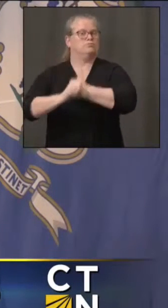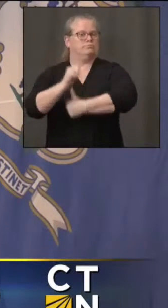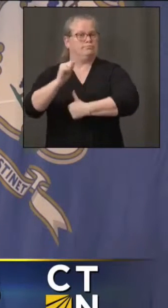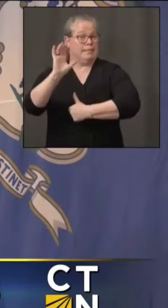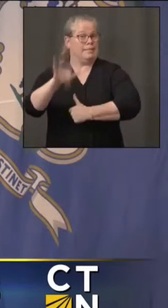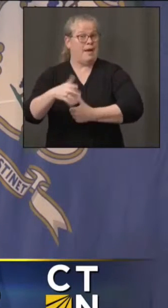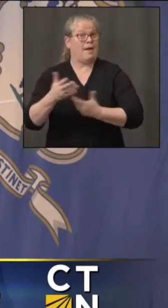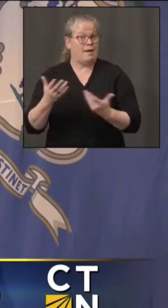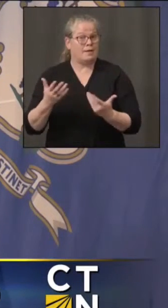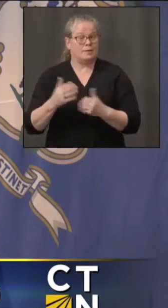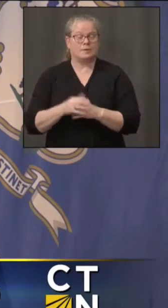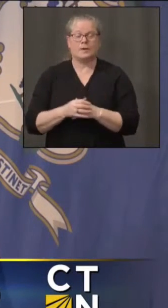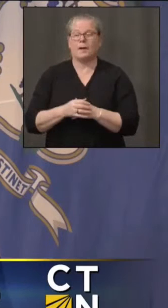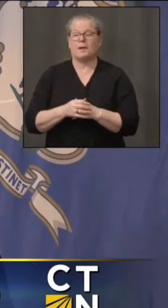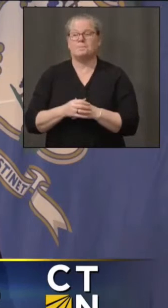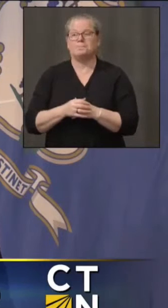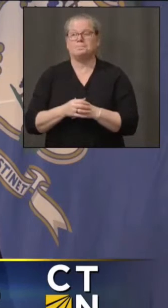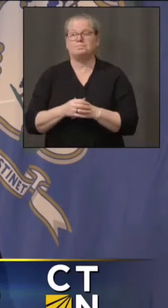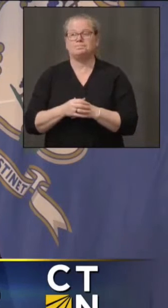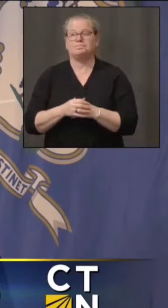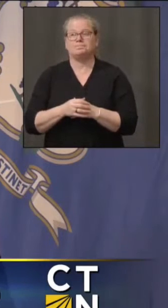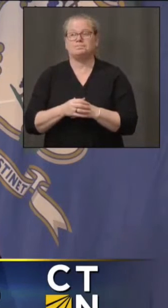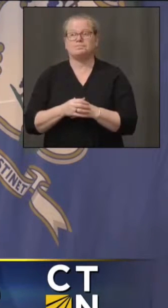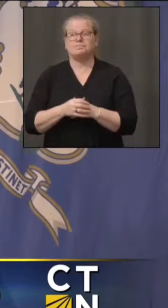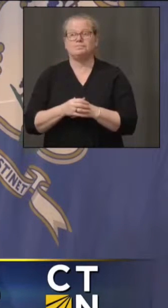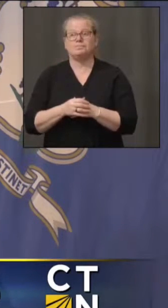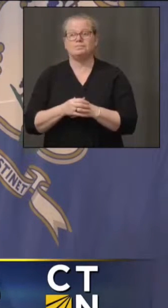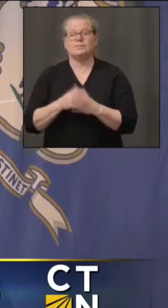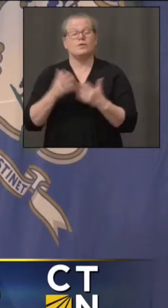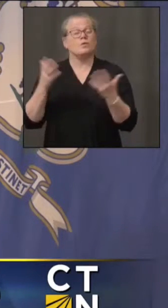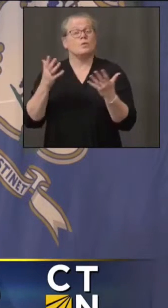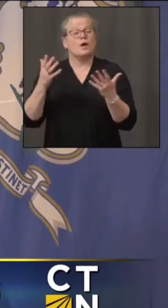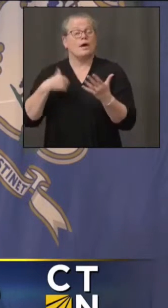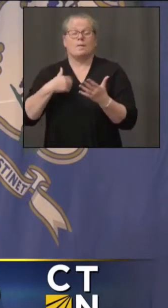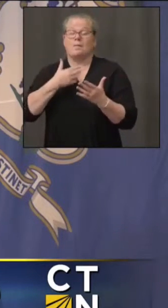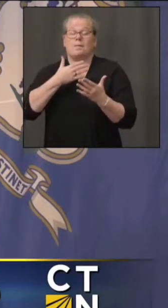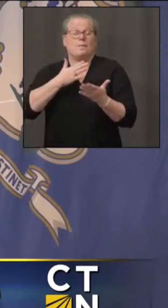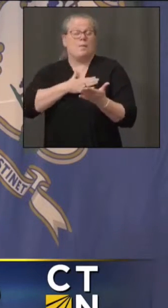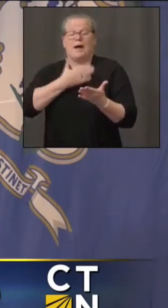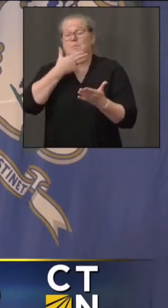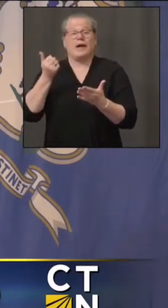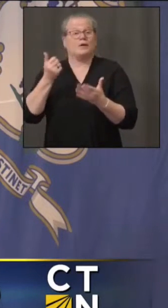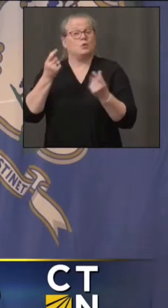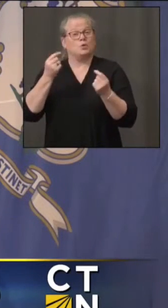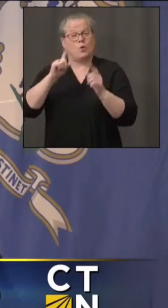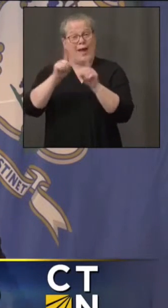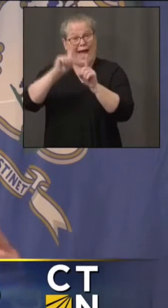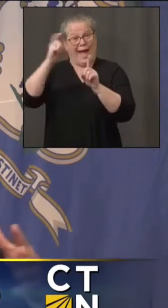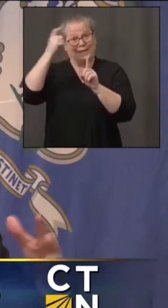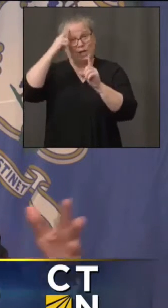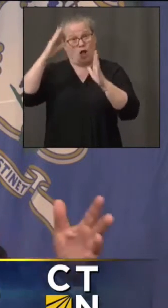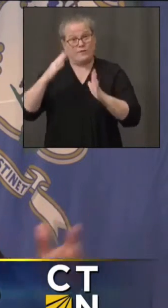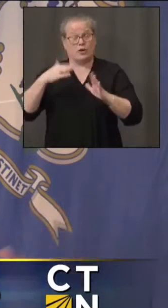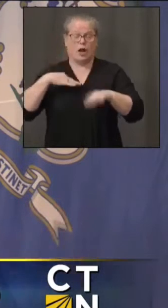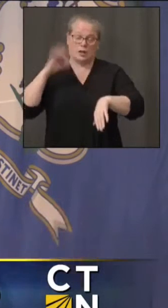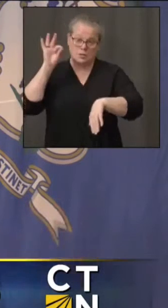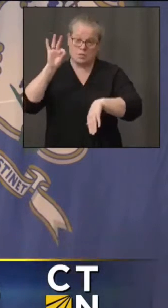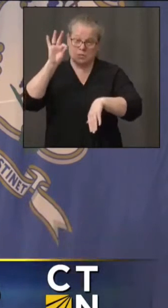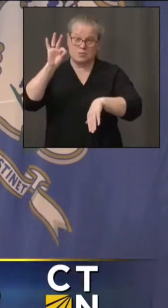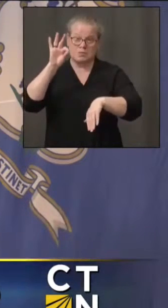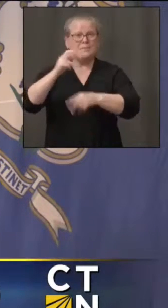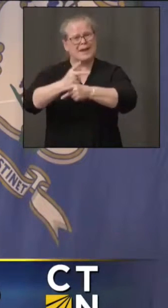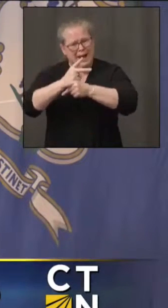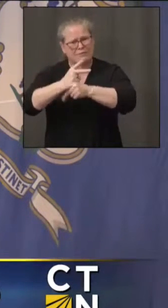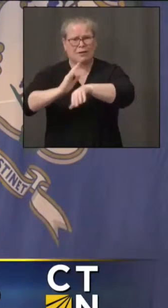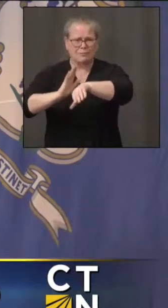That said, really what I can best do is use the bully pulpit to urge people to be particularly careful now during this season leading up to